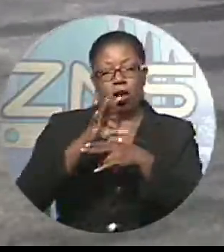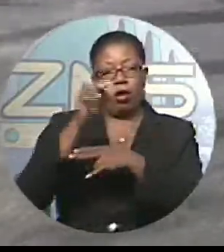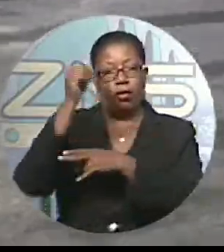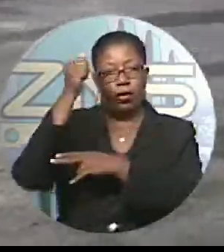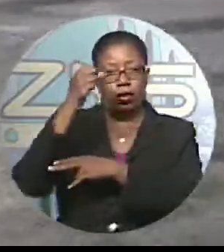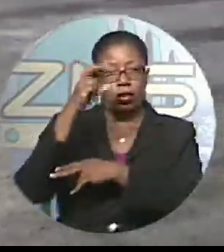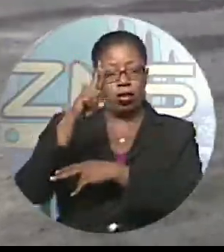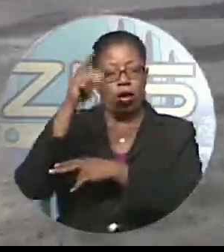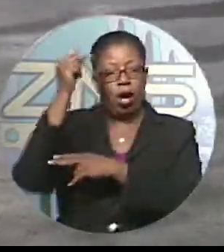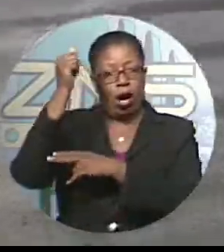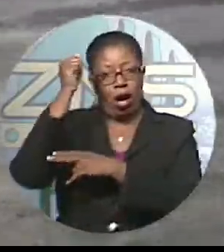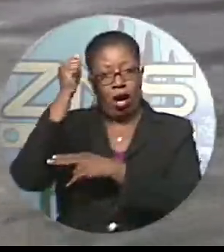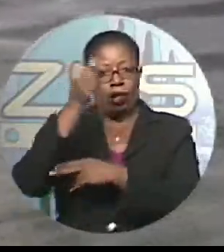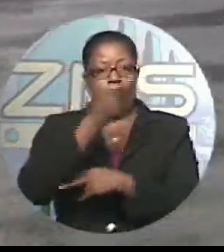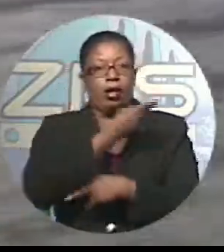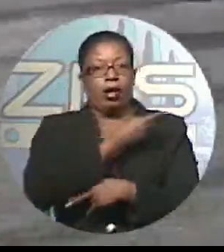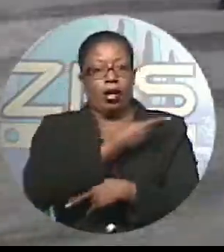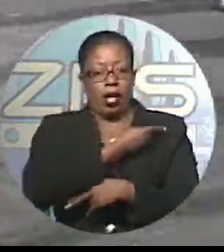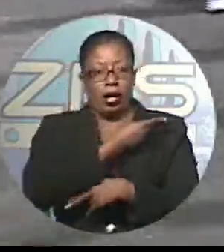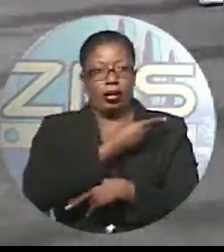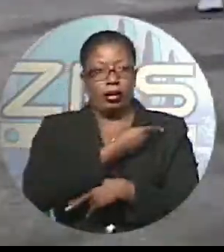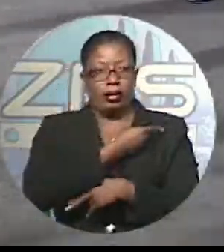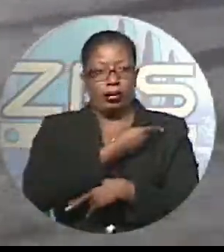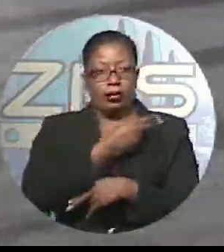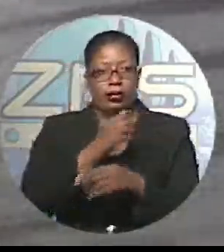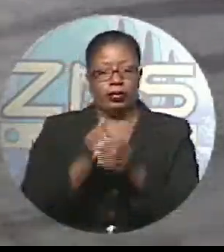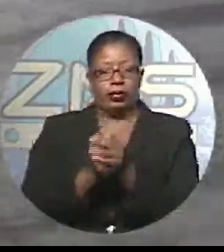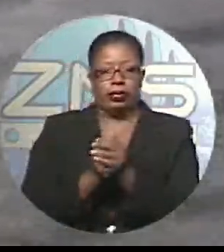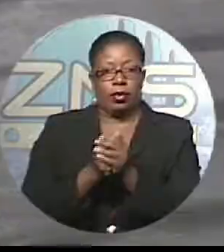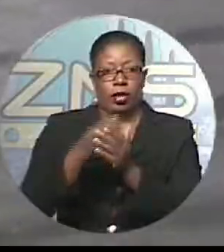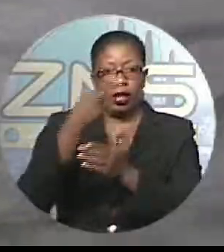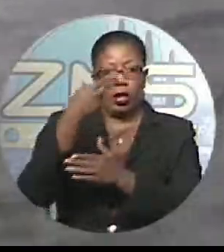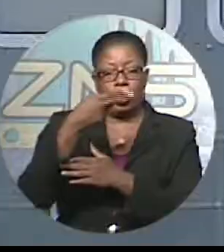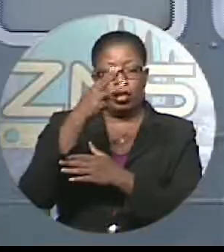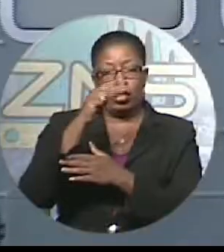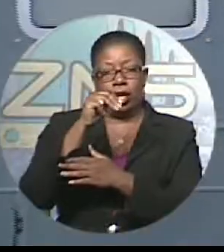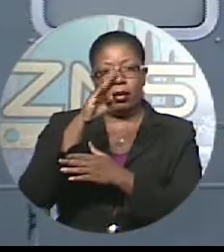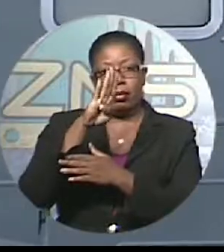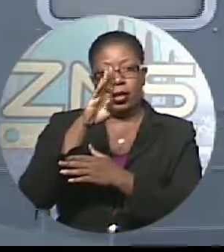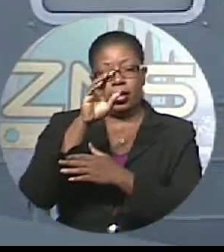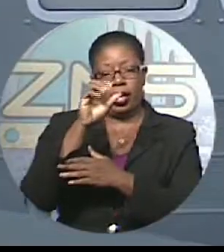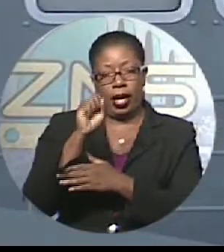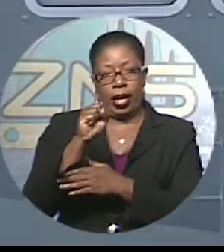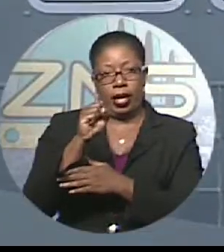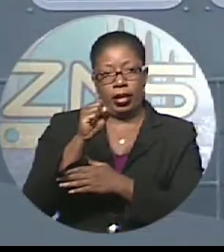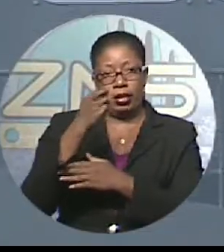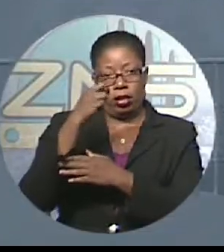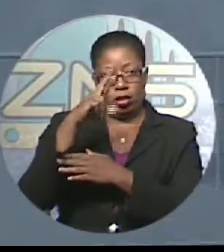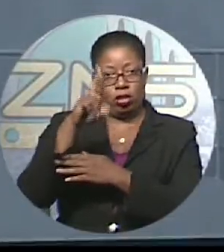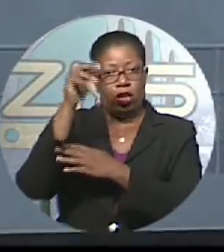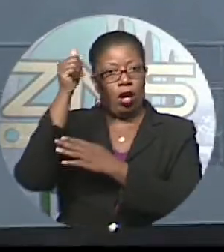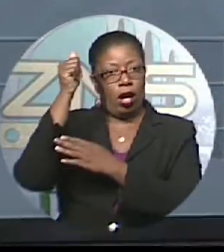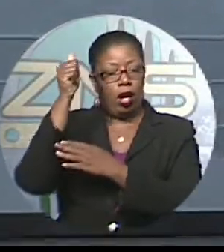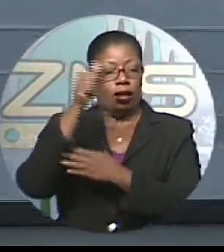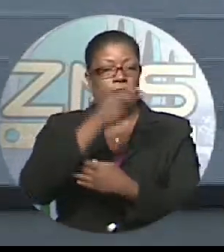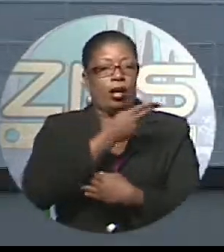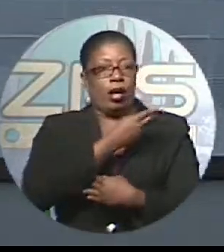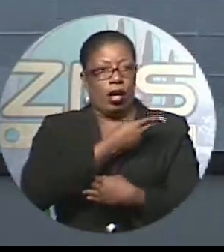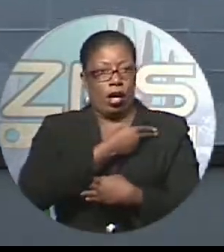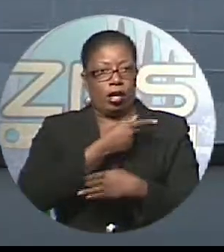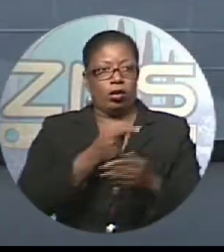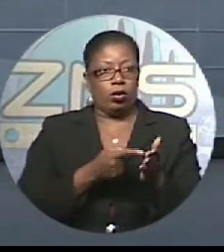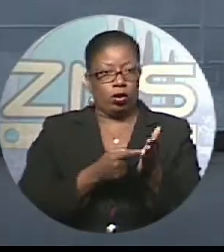of the 140-foot acquisition in his honor. The HMBS Arthur Hanna was the showpiece at the Prince George Wharf,